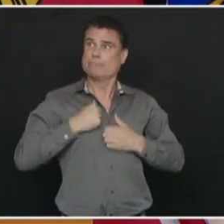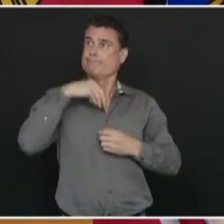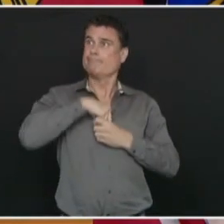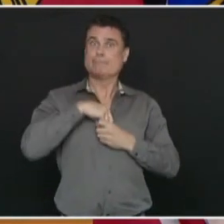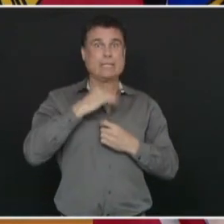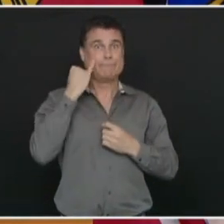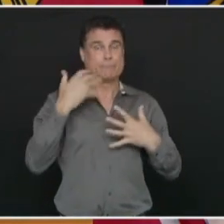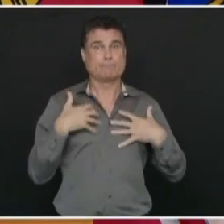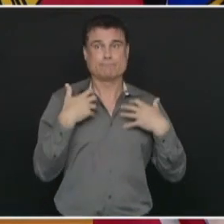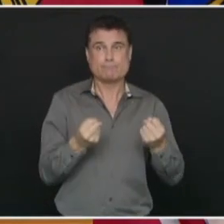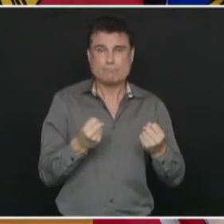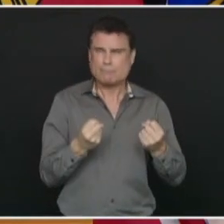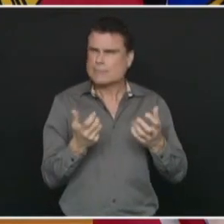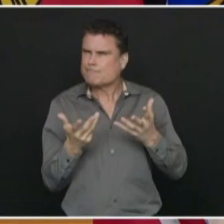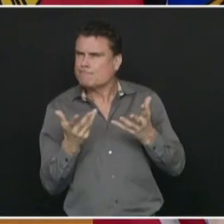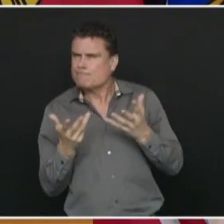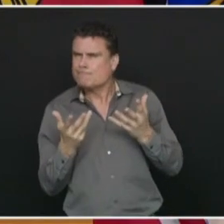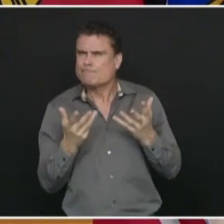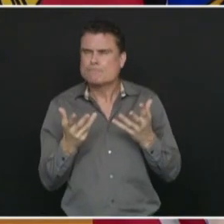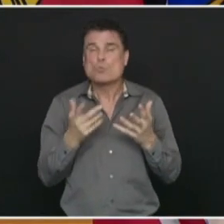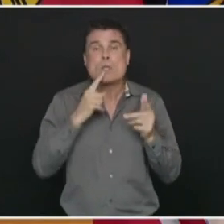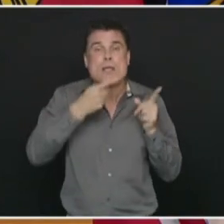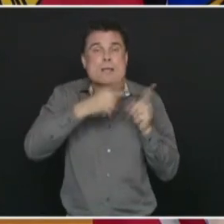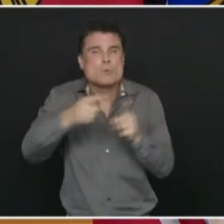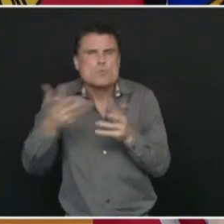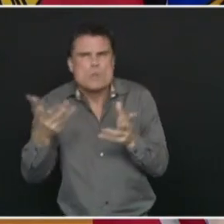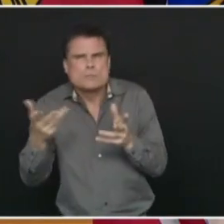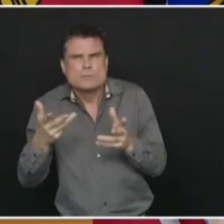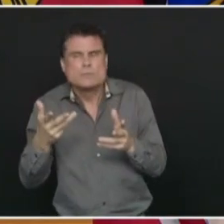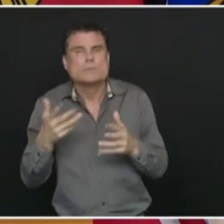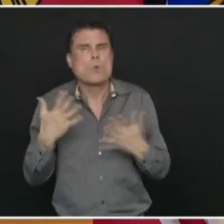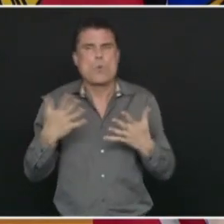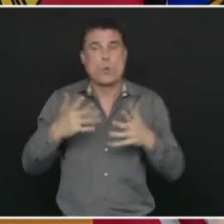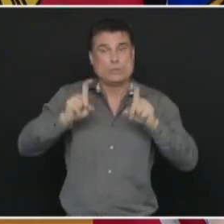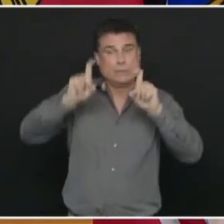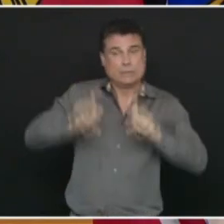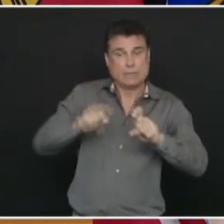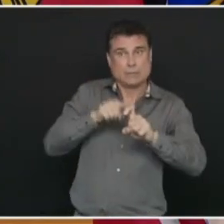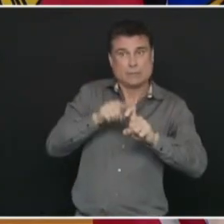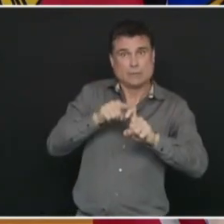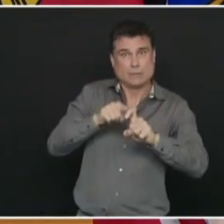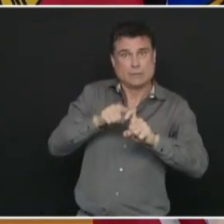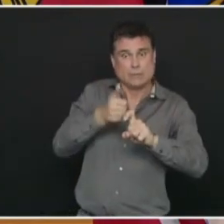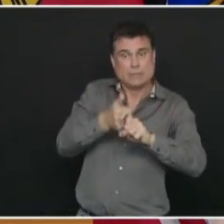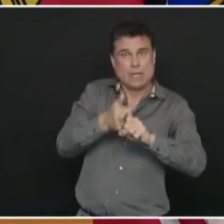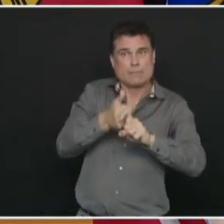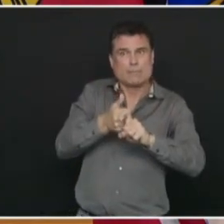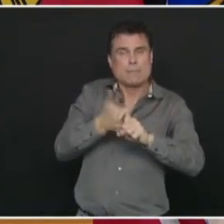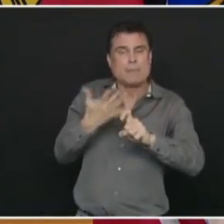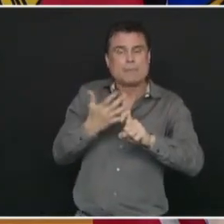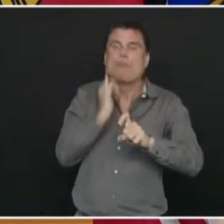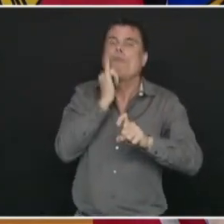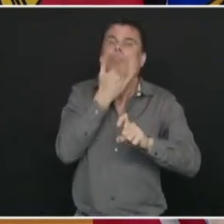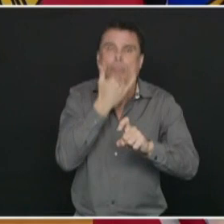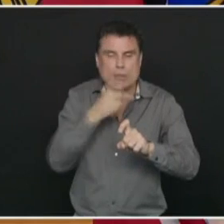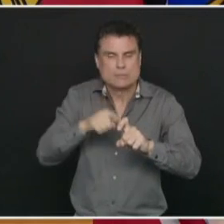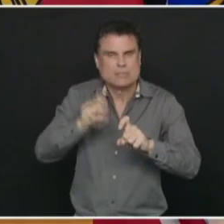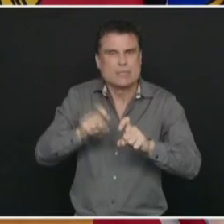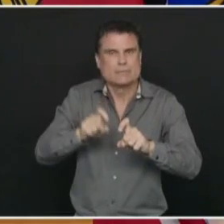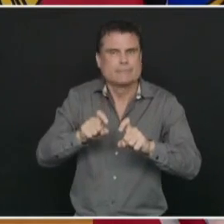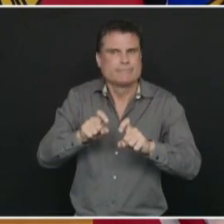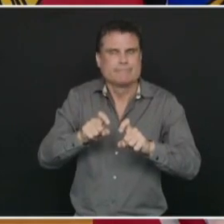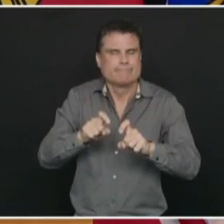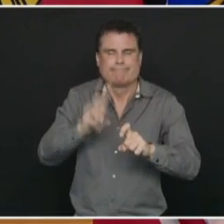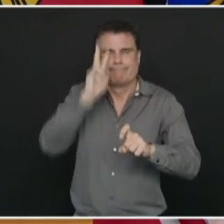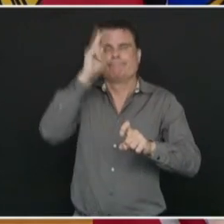BC Ferries to get a sense of whether some of the perhaps more overblown reports